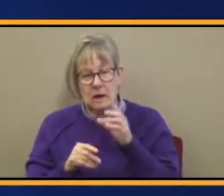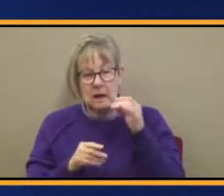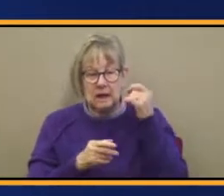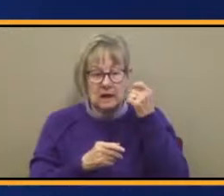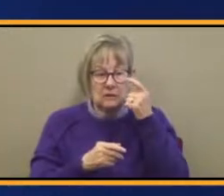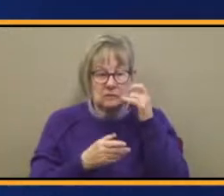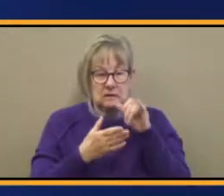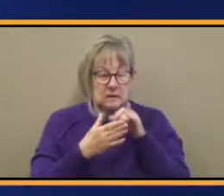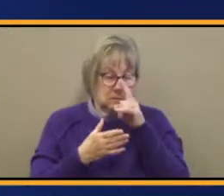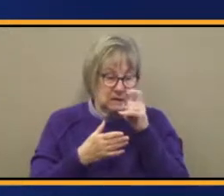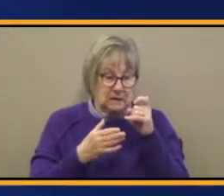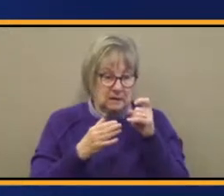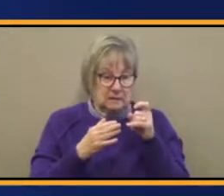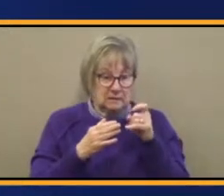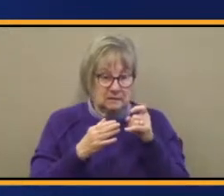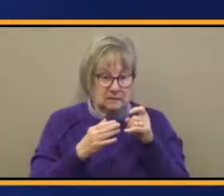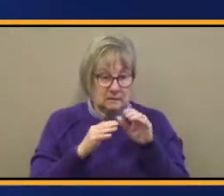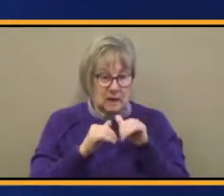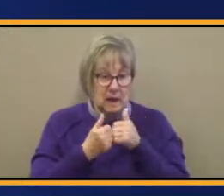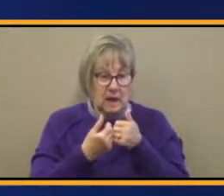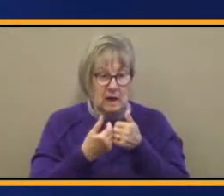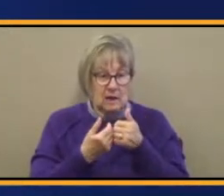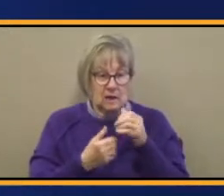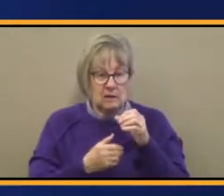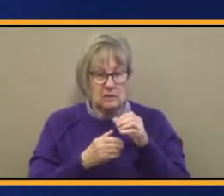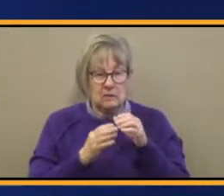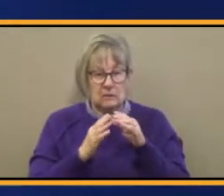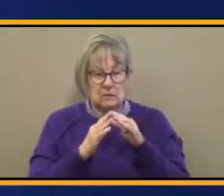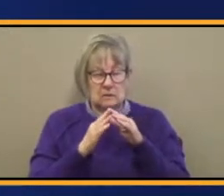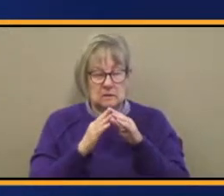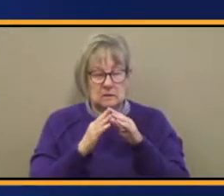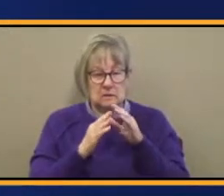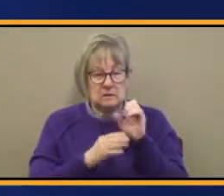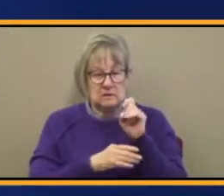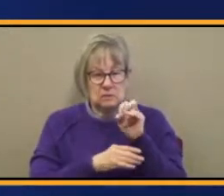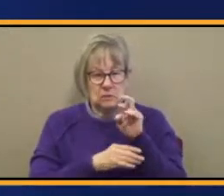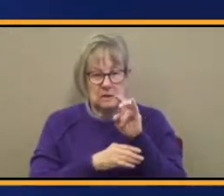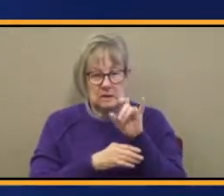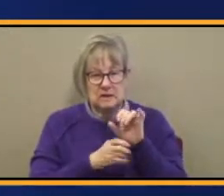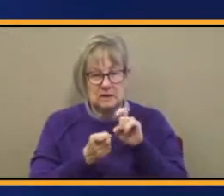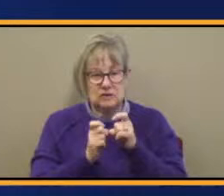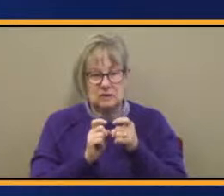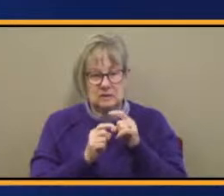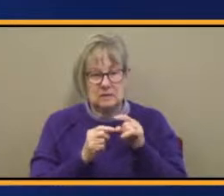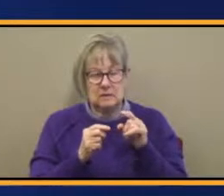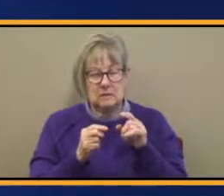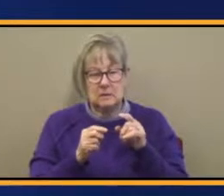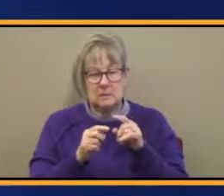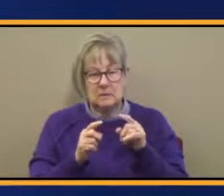because cost of energy changes. Mm-hmm. Hopefully here soon it'll be start going down instead of up. But